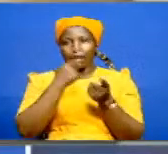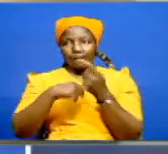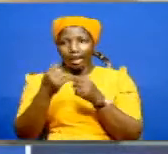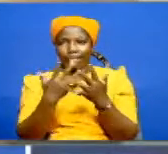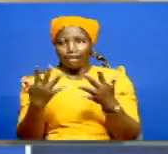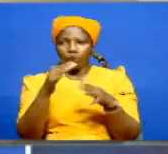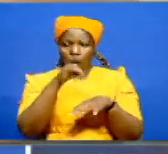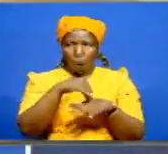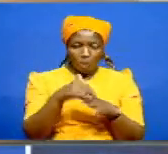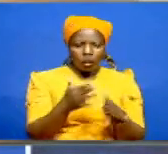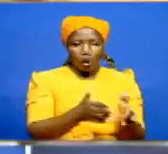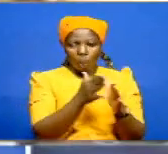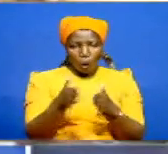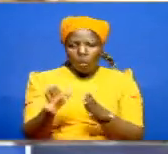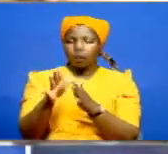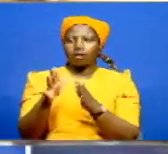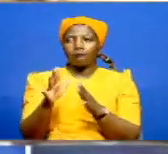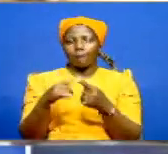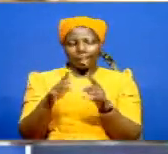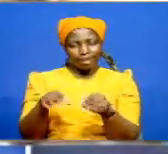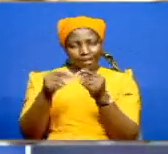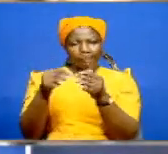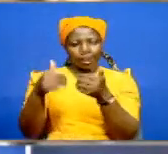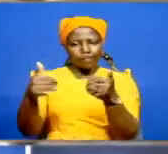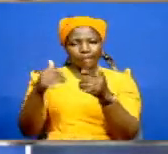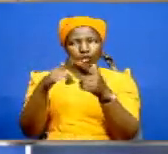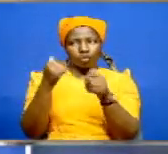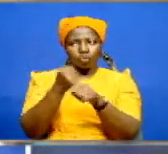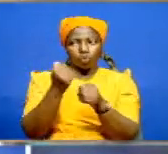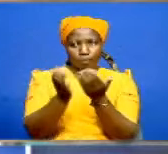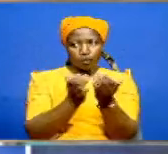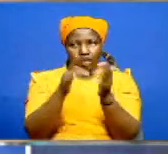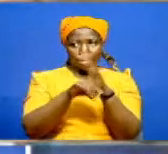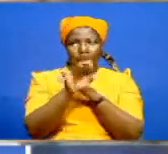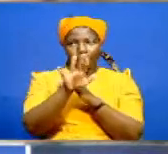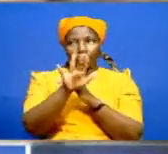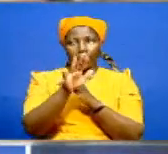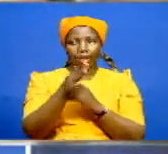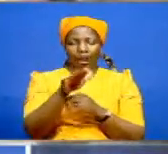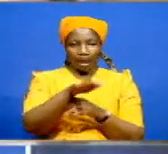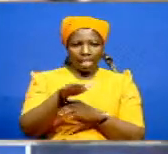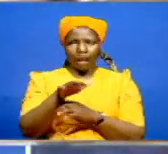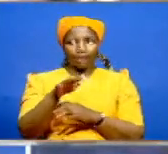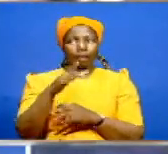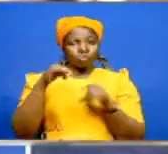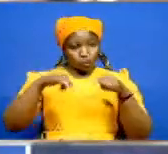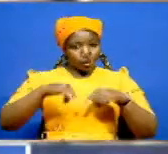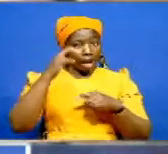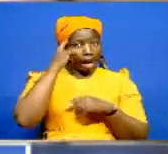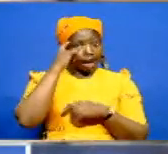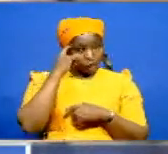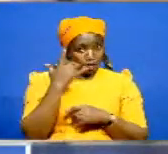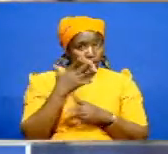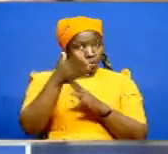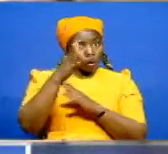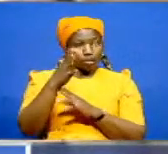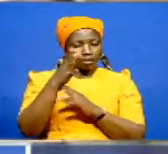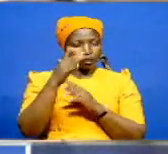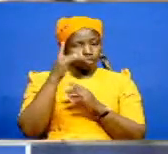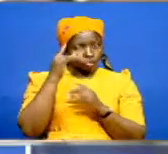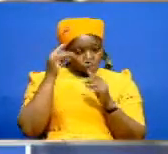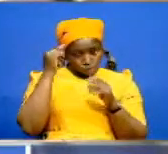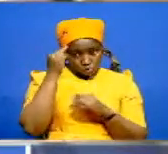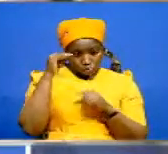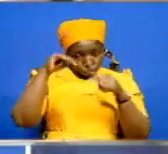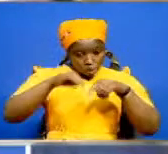them space to conduct their business. Kwa siku ya leo nimeona Mungu amenionekania, na hii kitu nilikuwa nafikiria sio ya ukweli, nimeona ni ya ukweli,